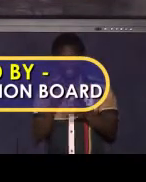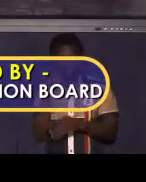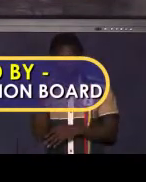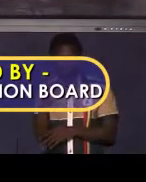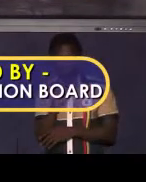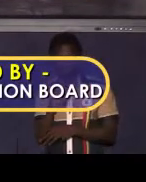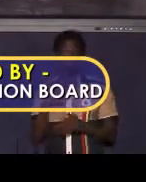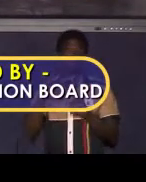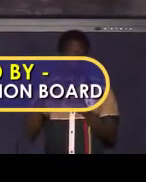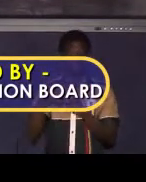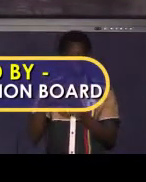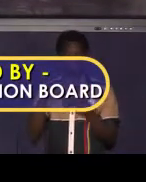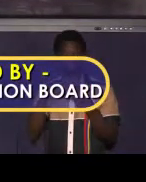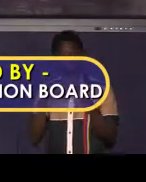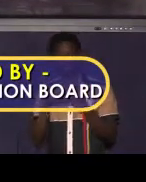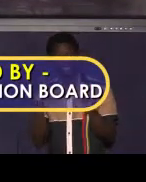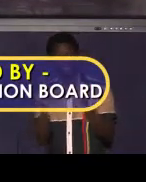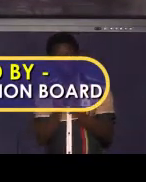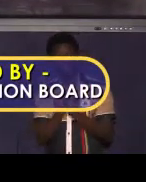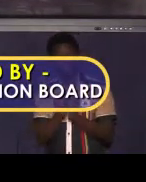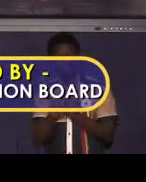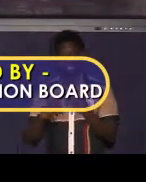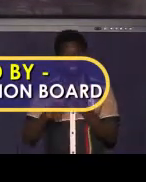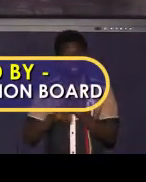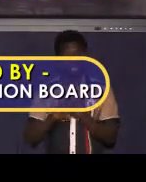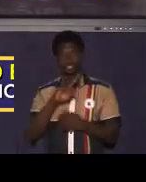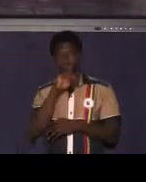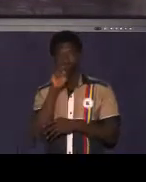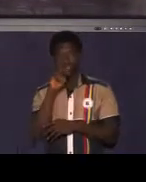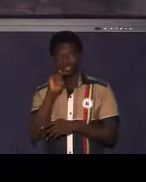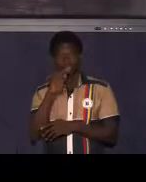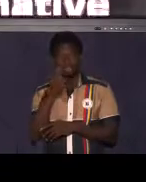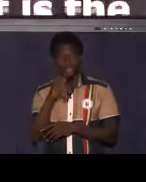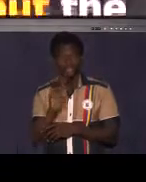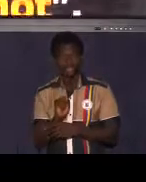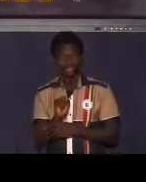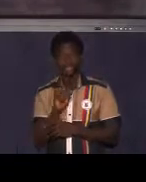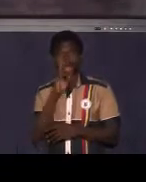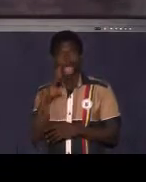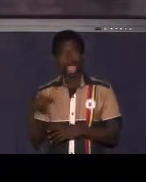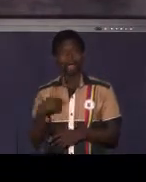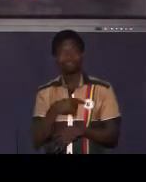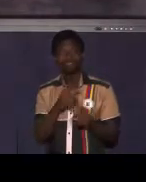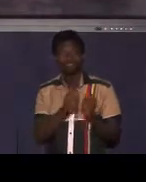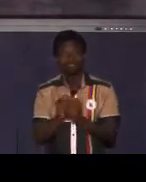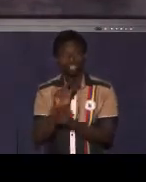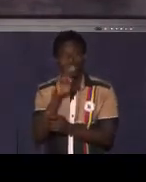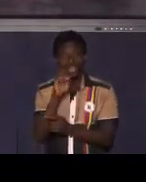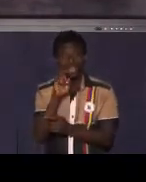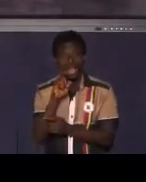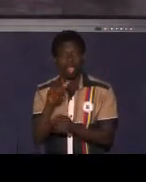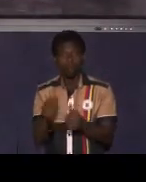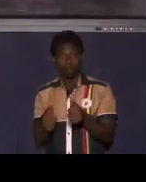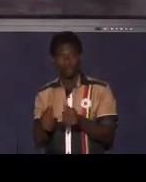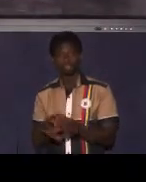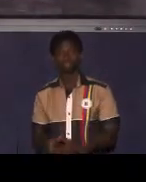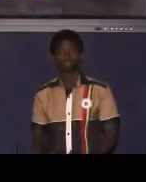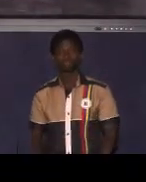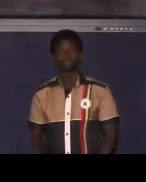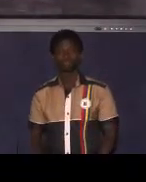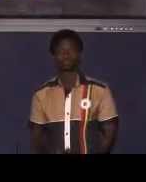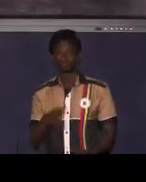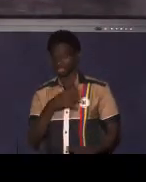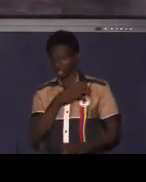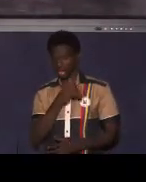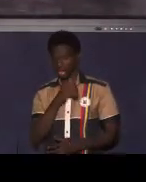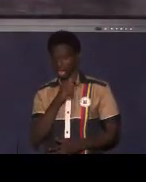let's look at examples of affirmative statements with negative question tags. Are we together?